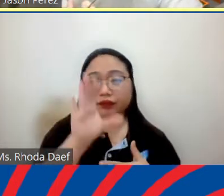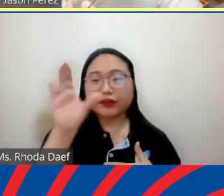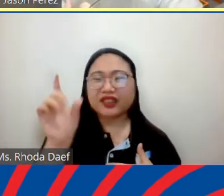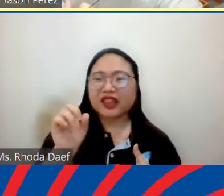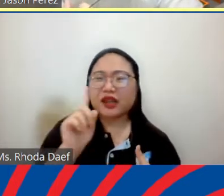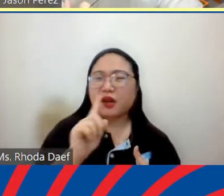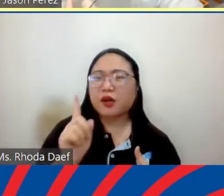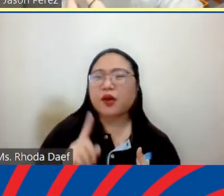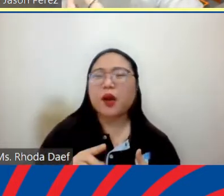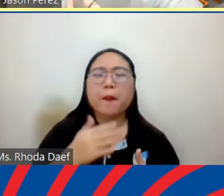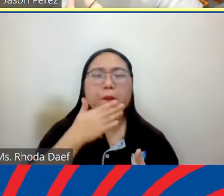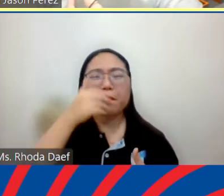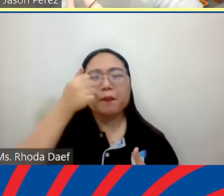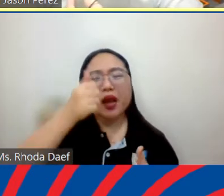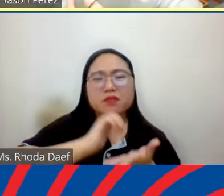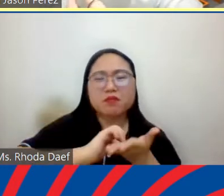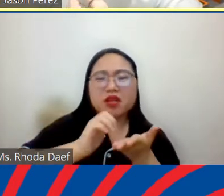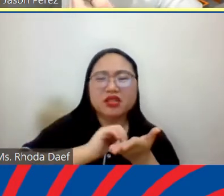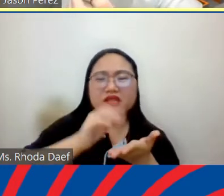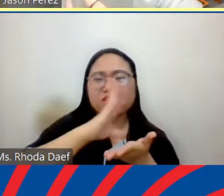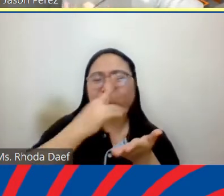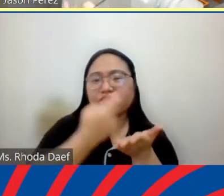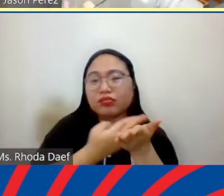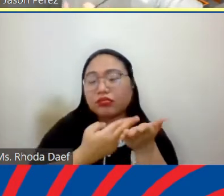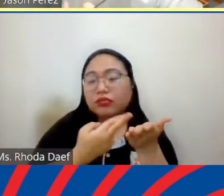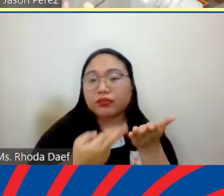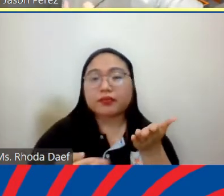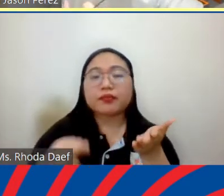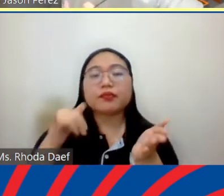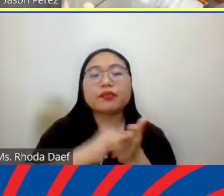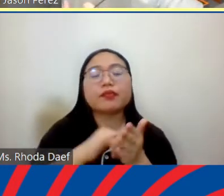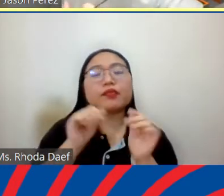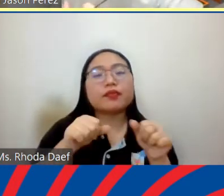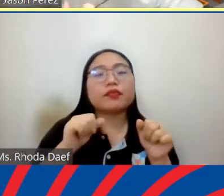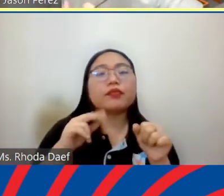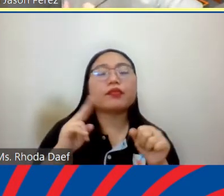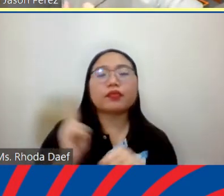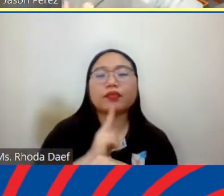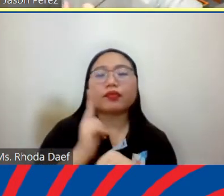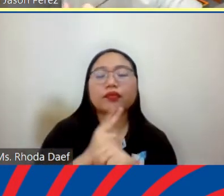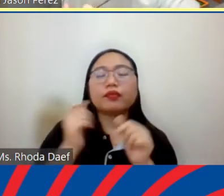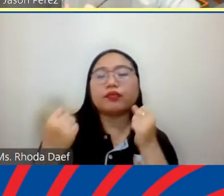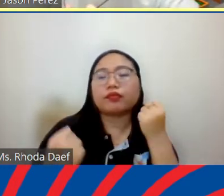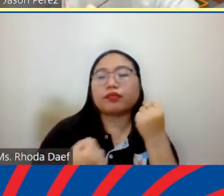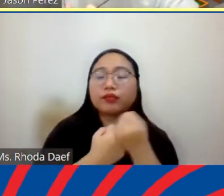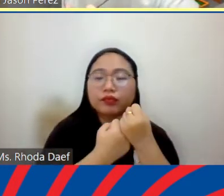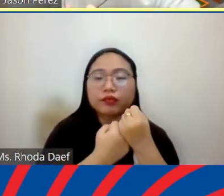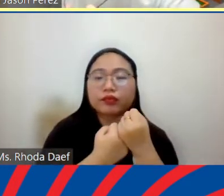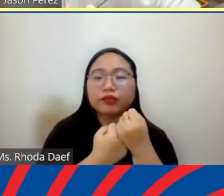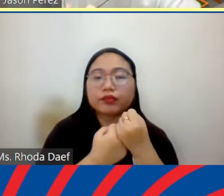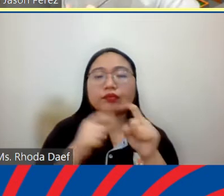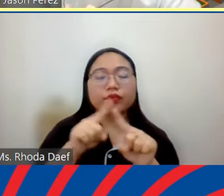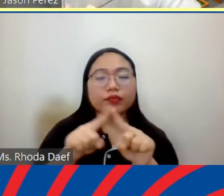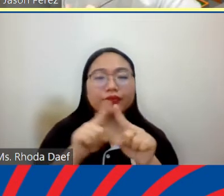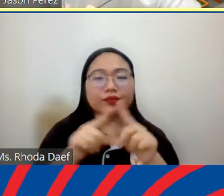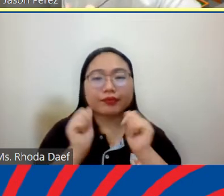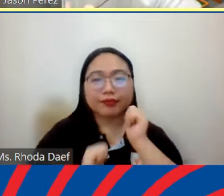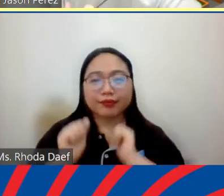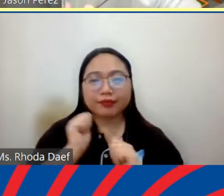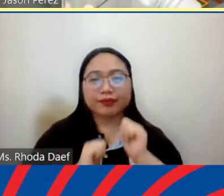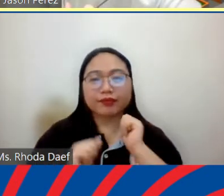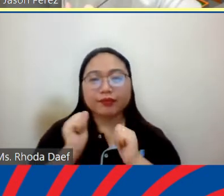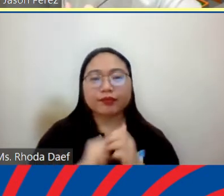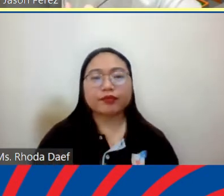best practices, and resources that we can use to support these different activities.